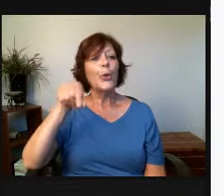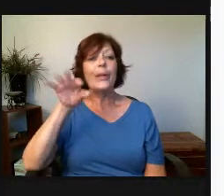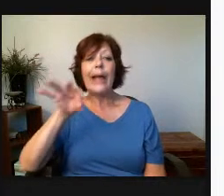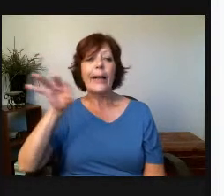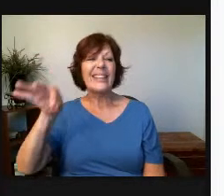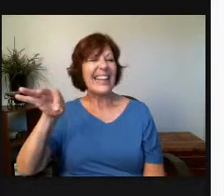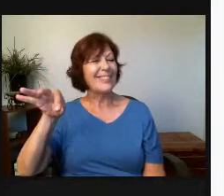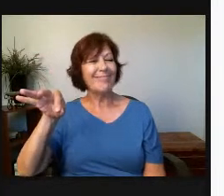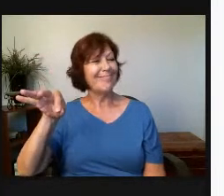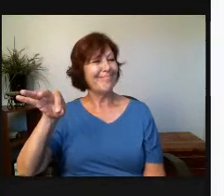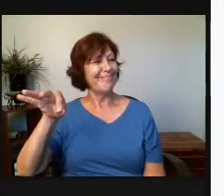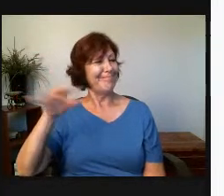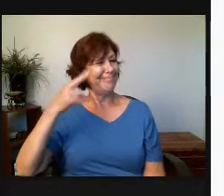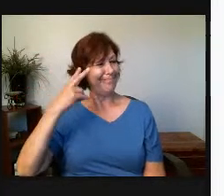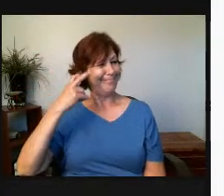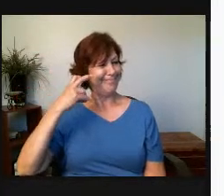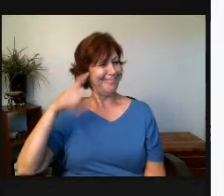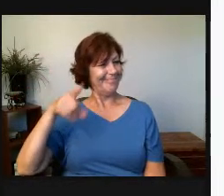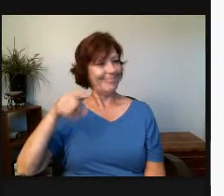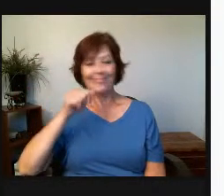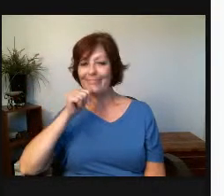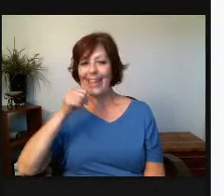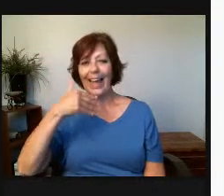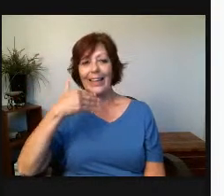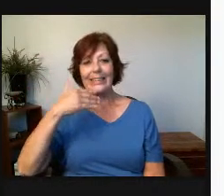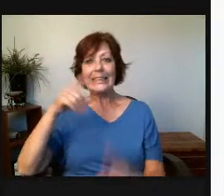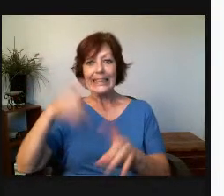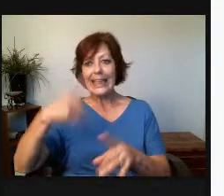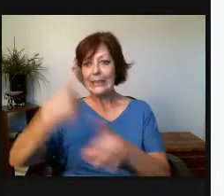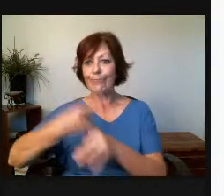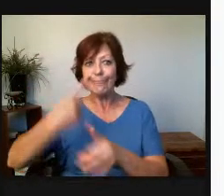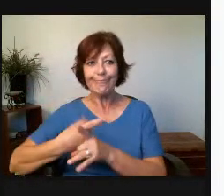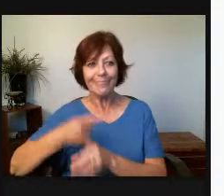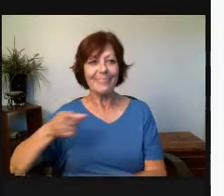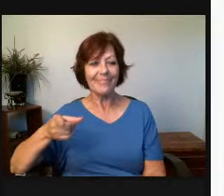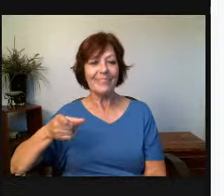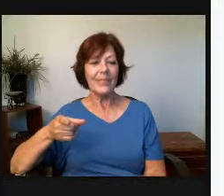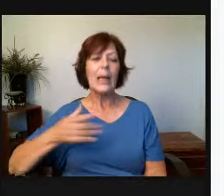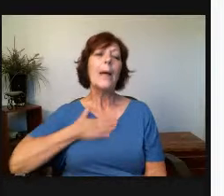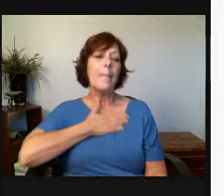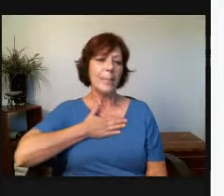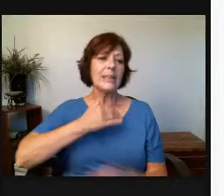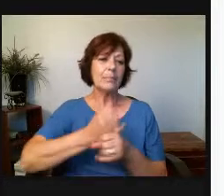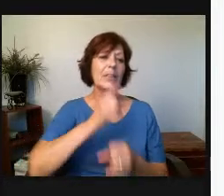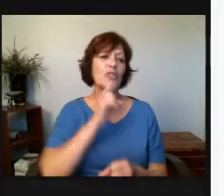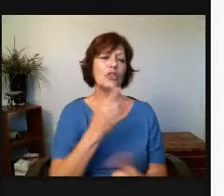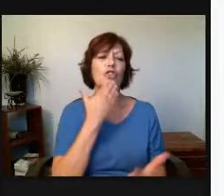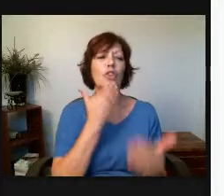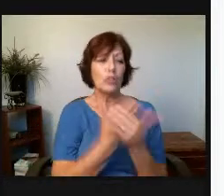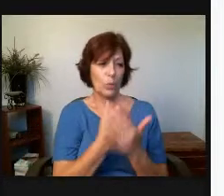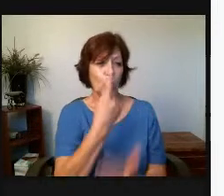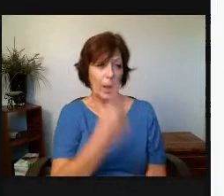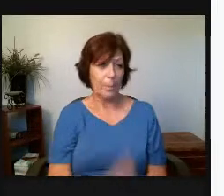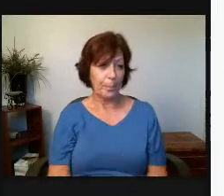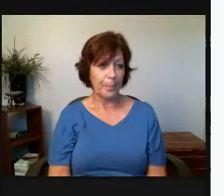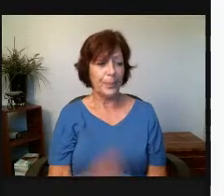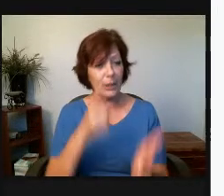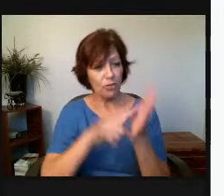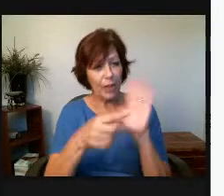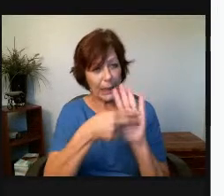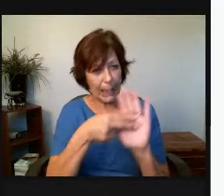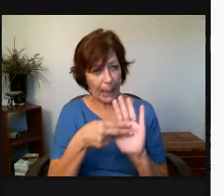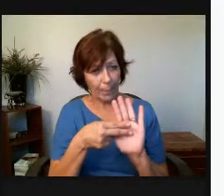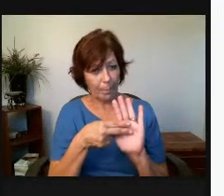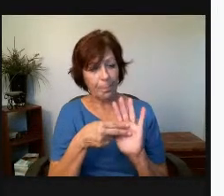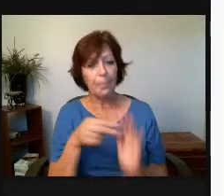that smoke detector because it's probably not tested from a laboratory. So please make sure, check that label on there. And you,